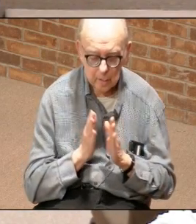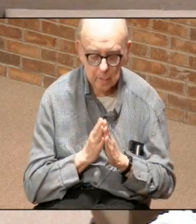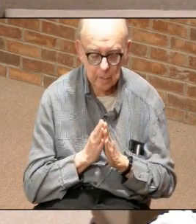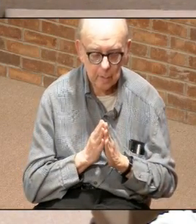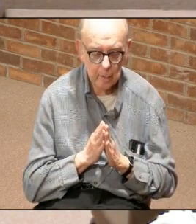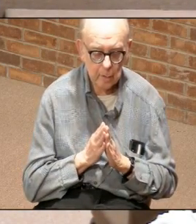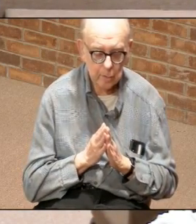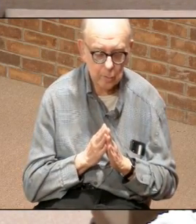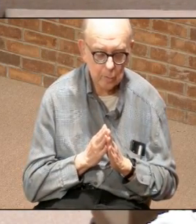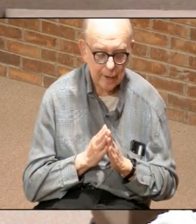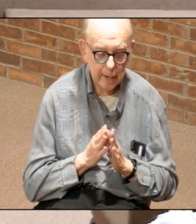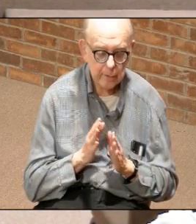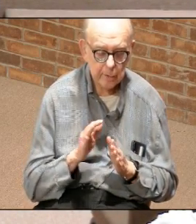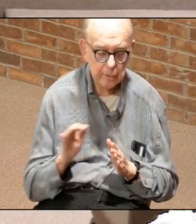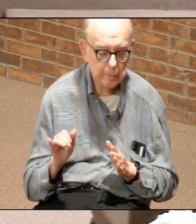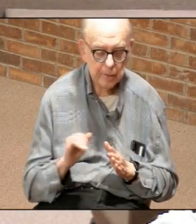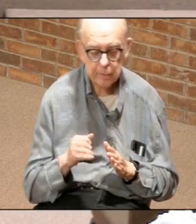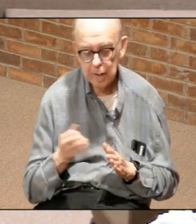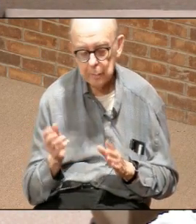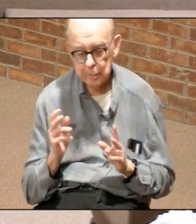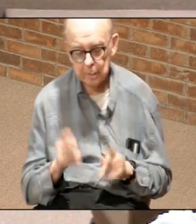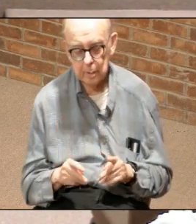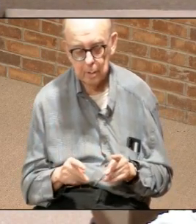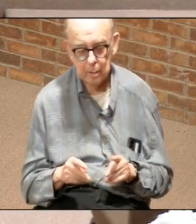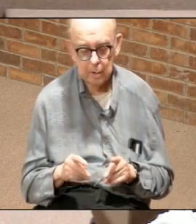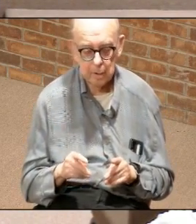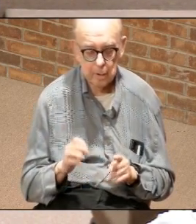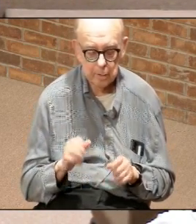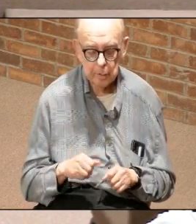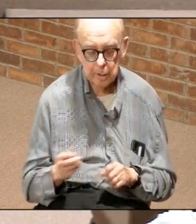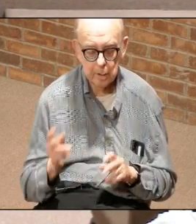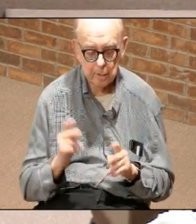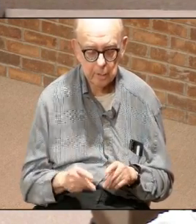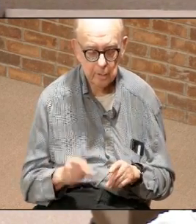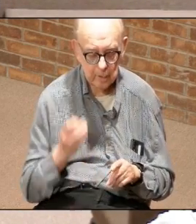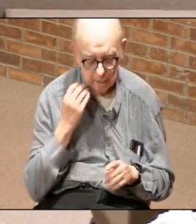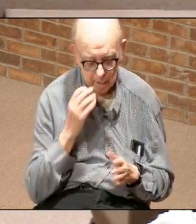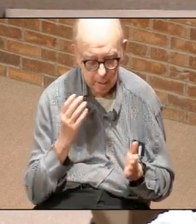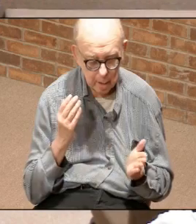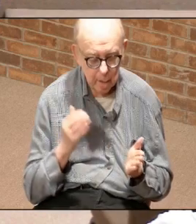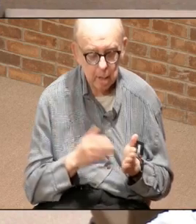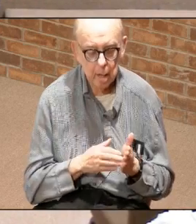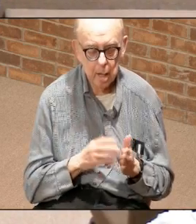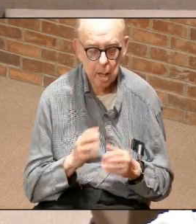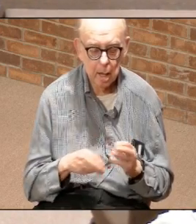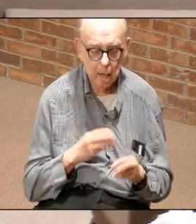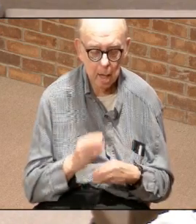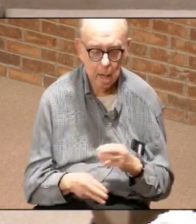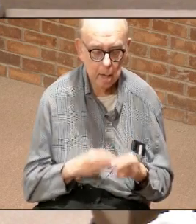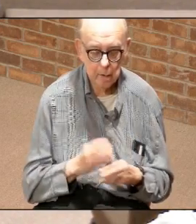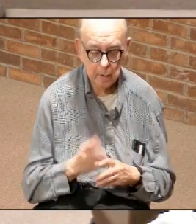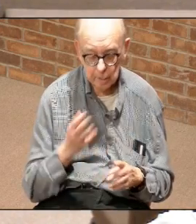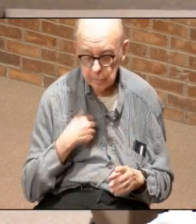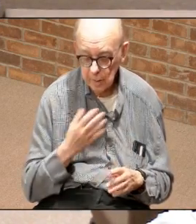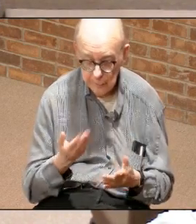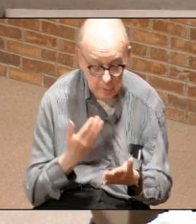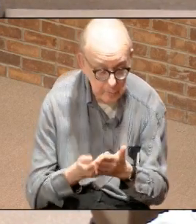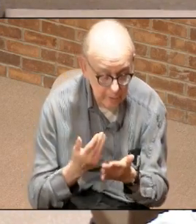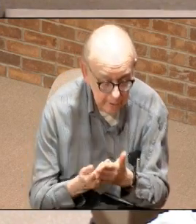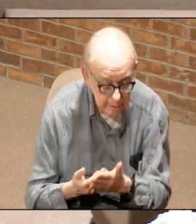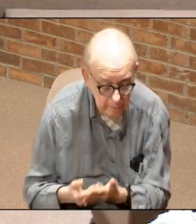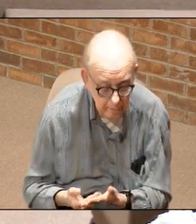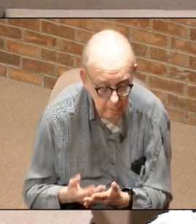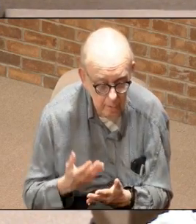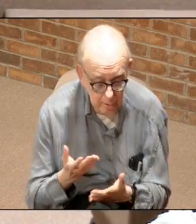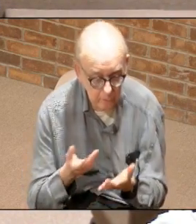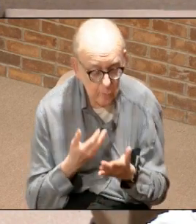like somebody else. You could be somebody else and get sued by everybody in the world because you got money,